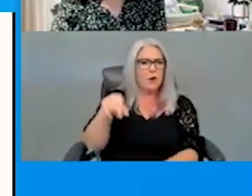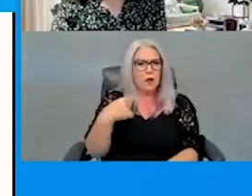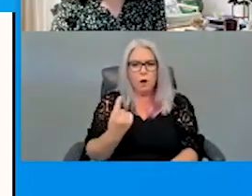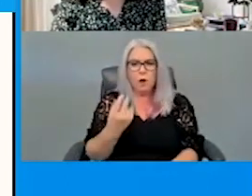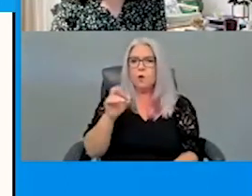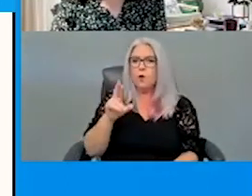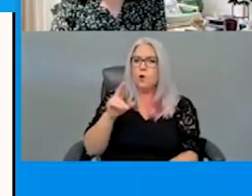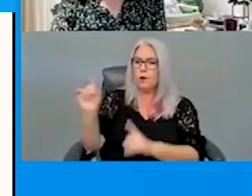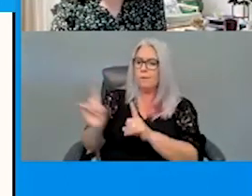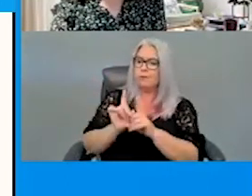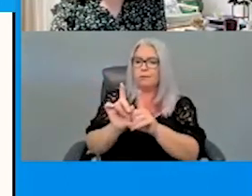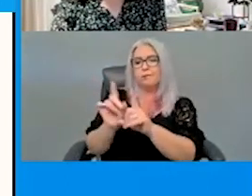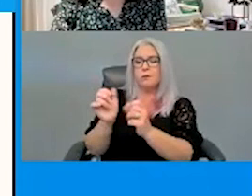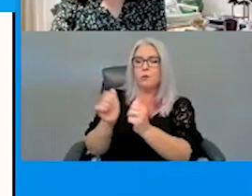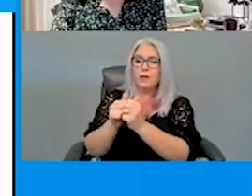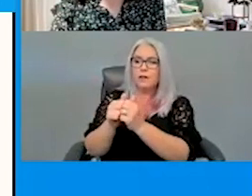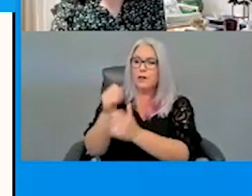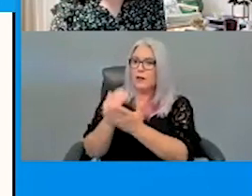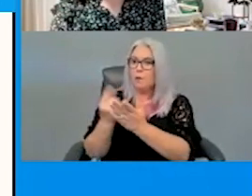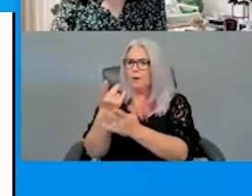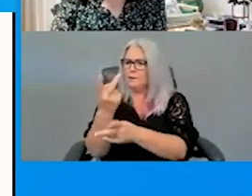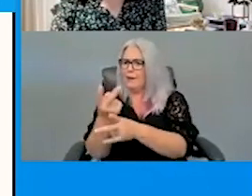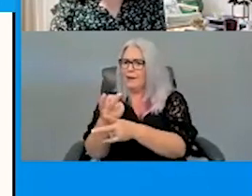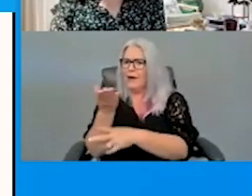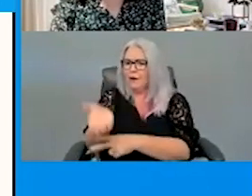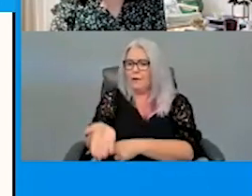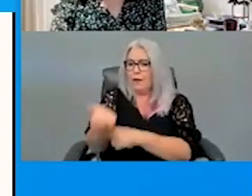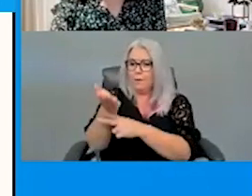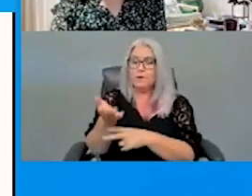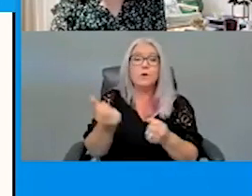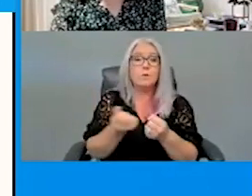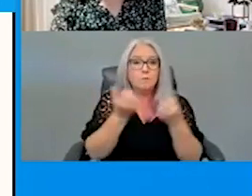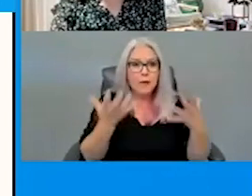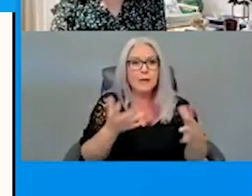caregiver. So many systems and services are built